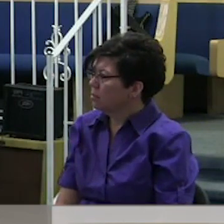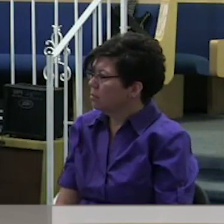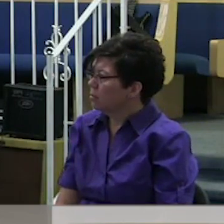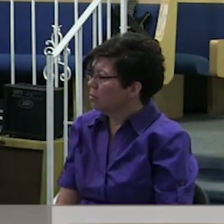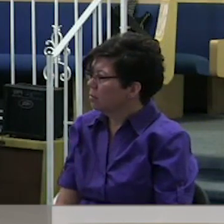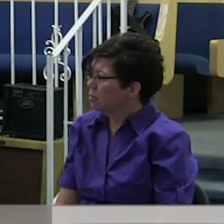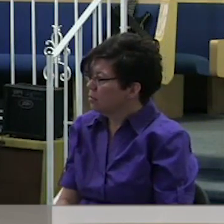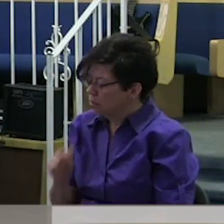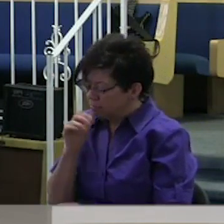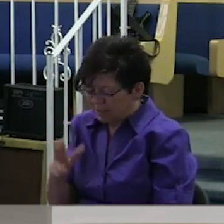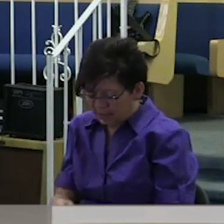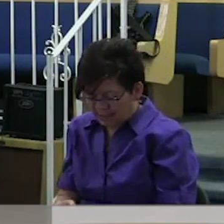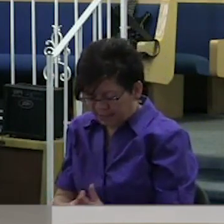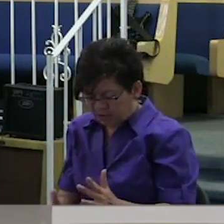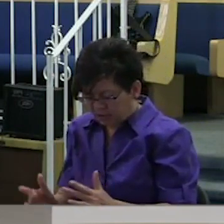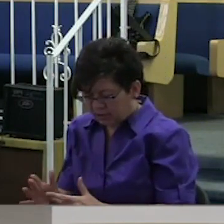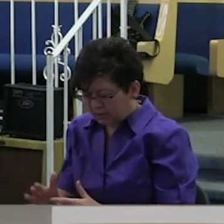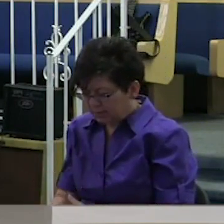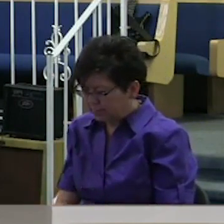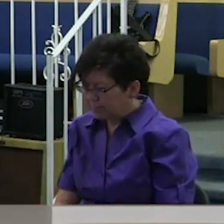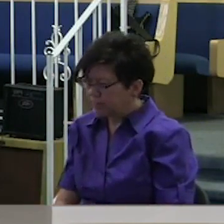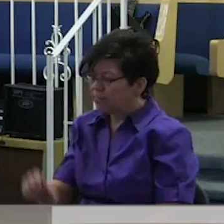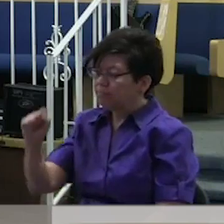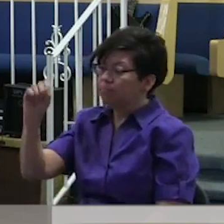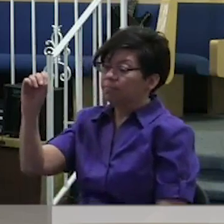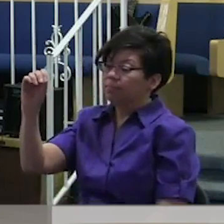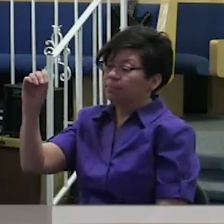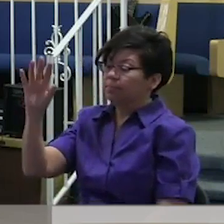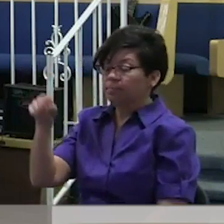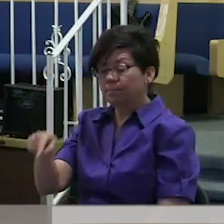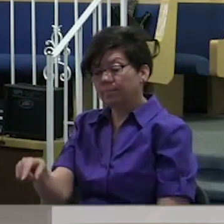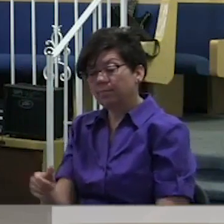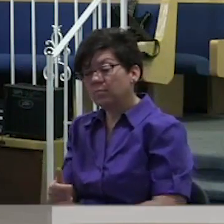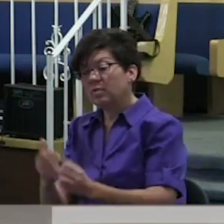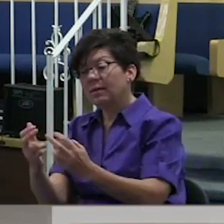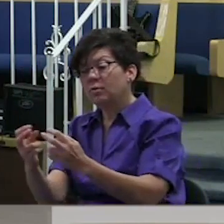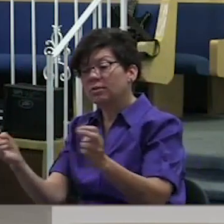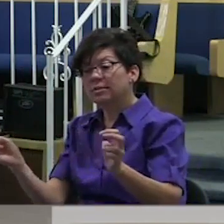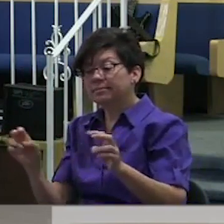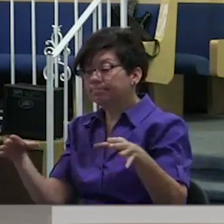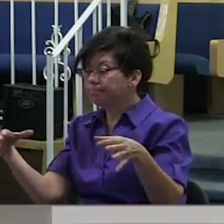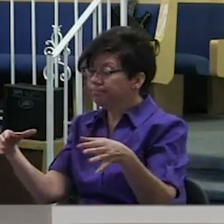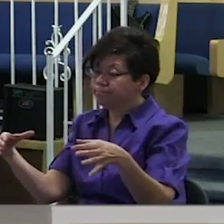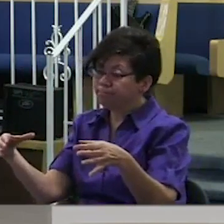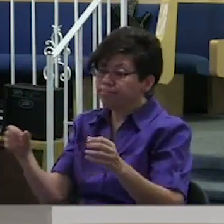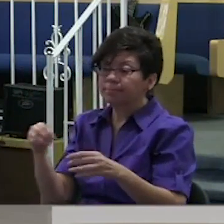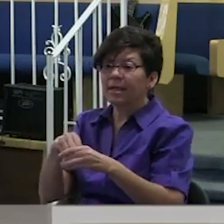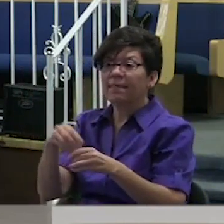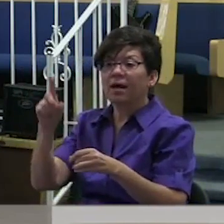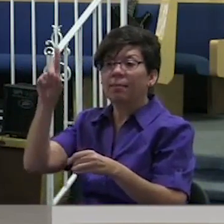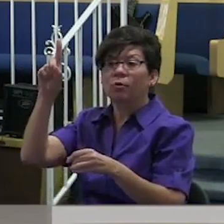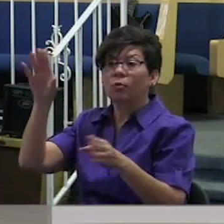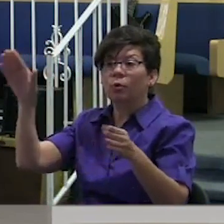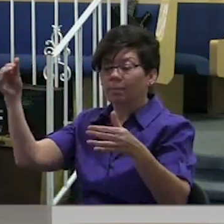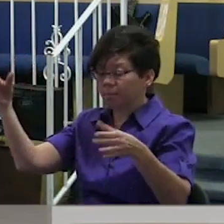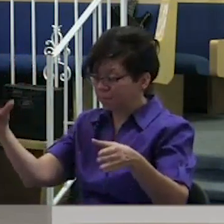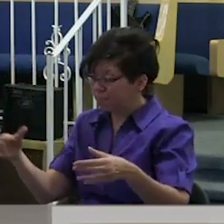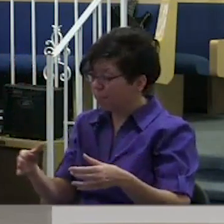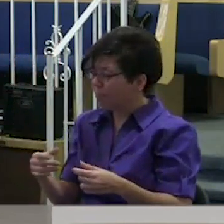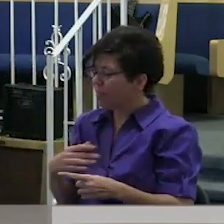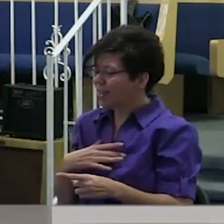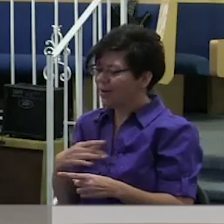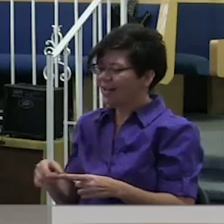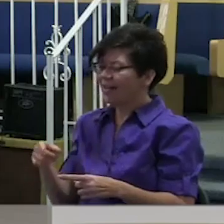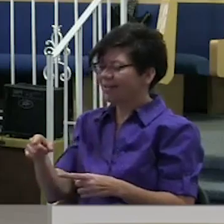Oh, bless the name of Jesus. So as these disciples, along with others, were in the upper room. Now, I